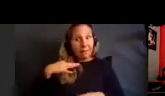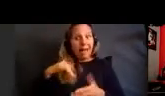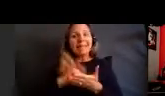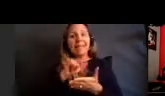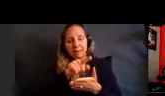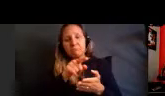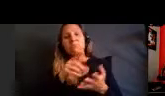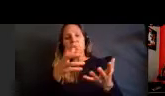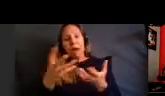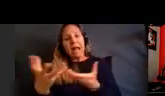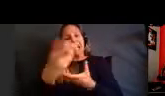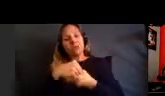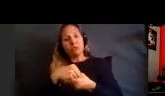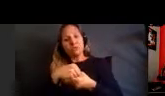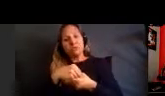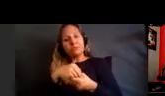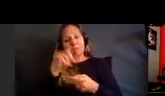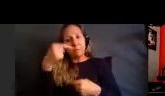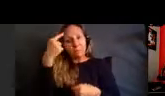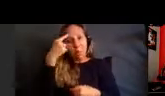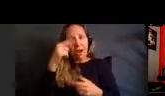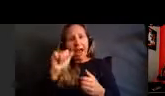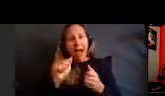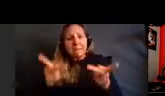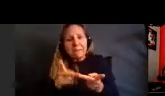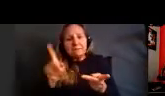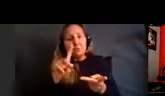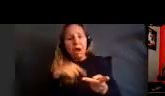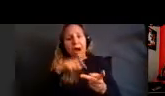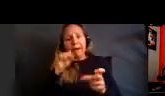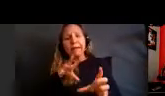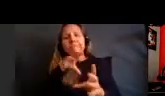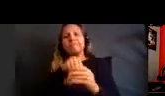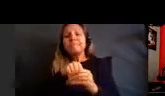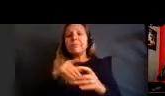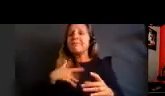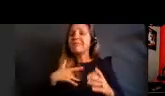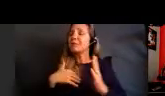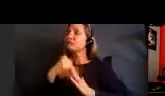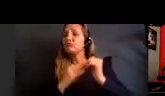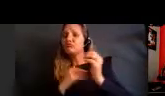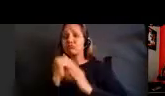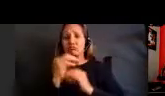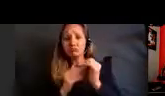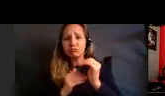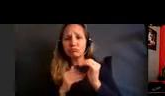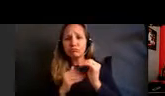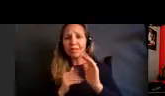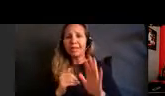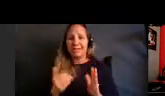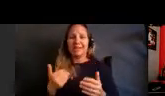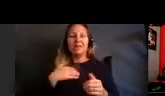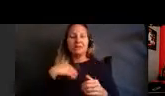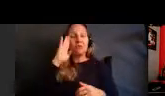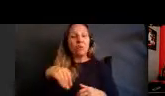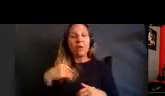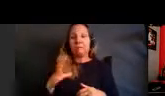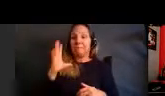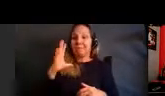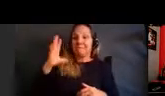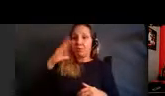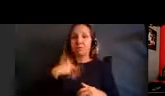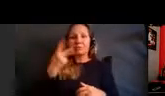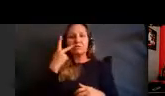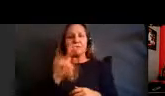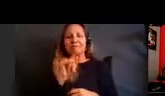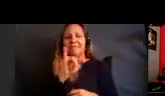inclusive employer, a space that I would feel welcome. I knew this because I, used to see Vancity at many different events.